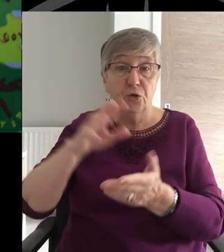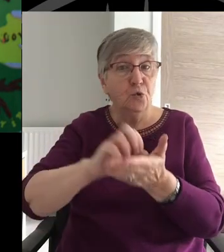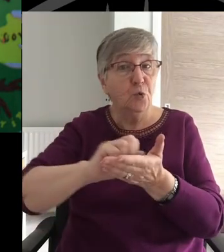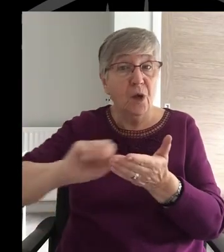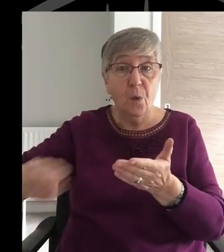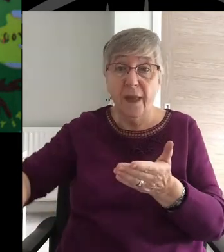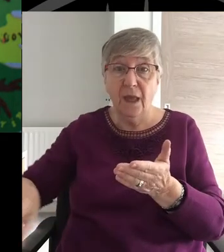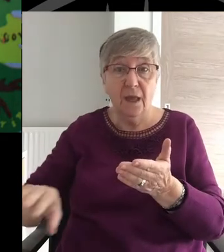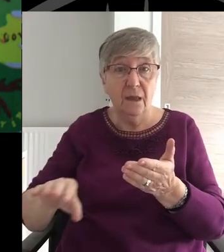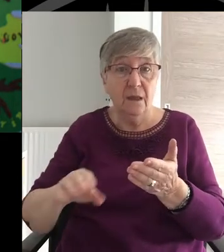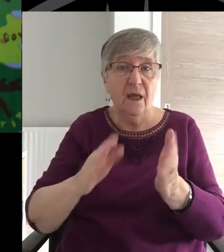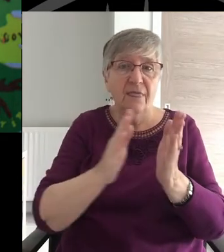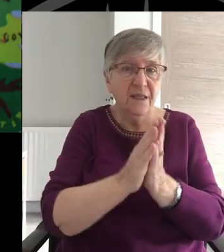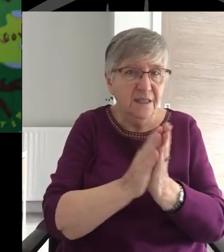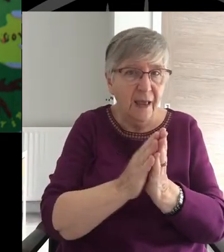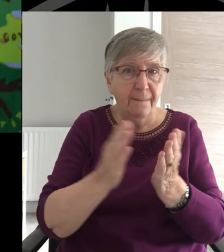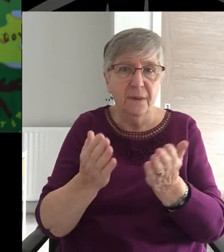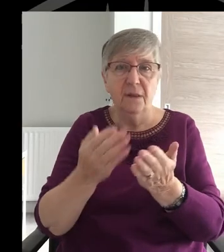those props.